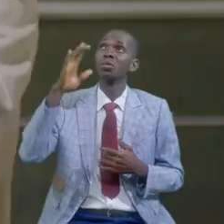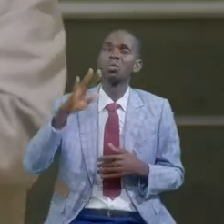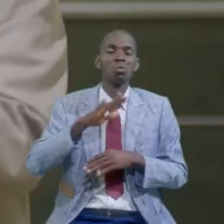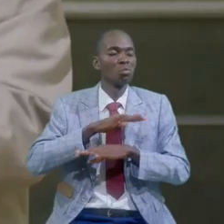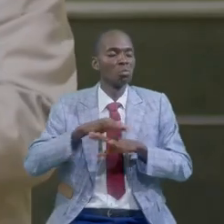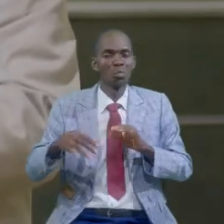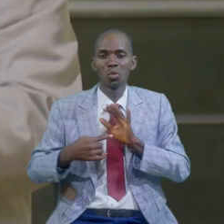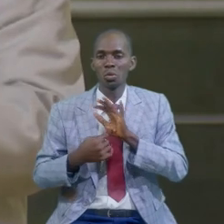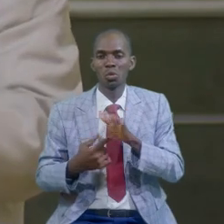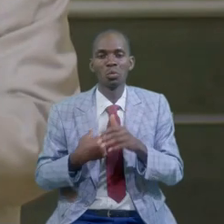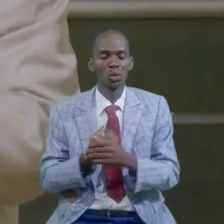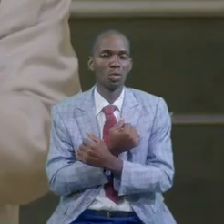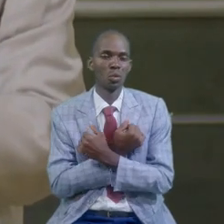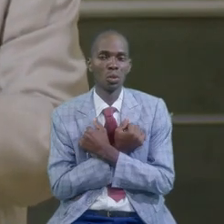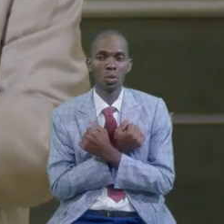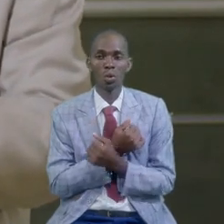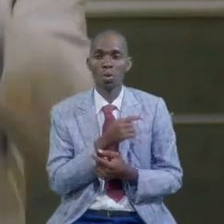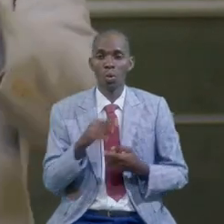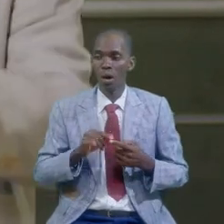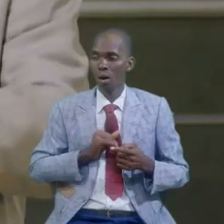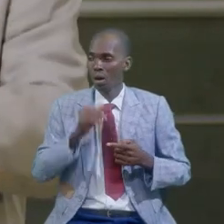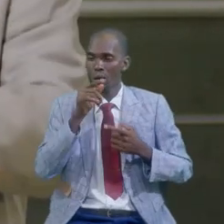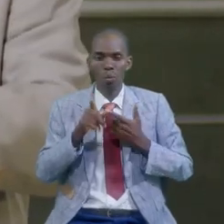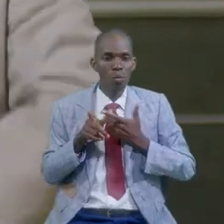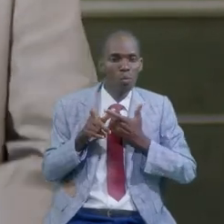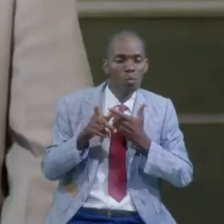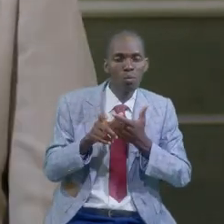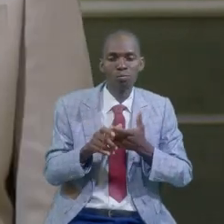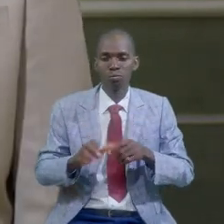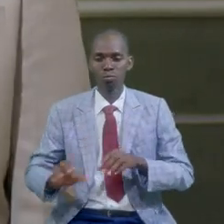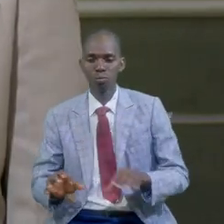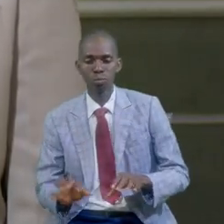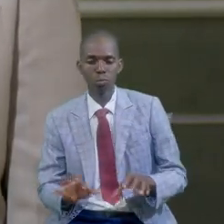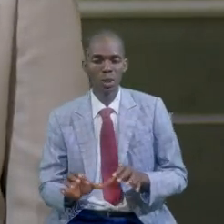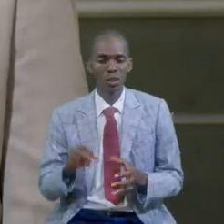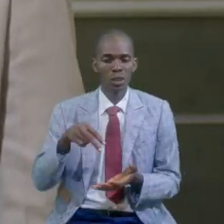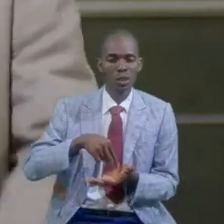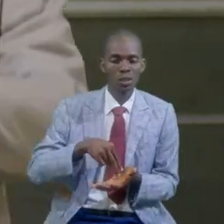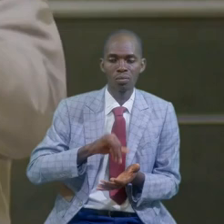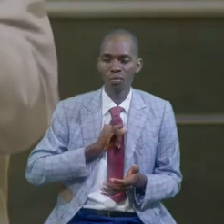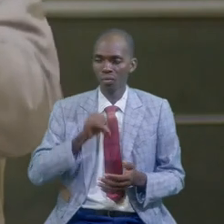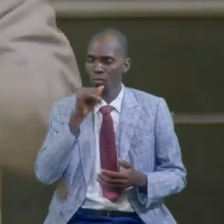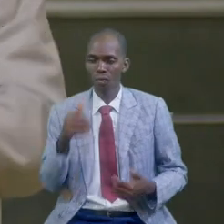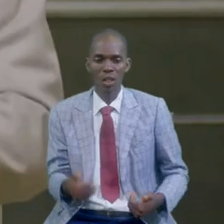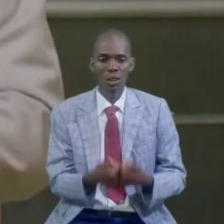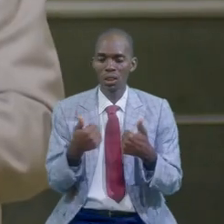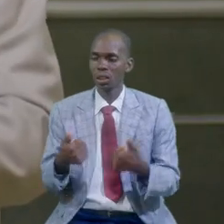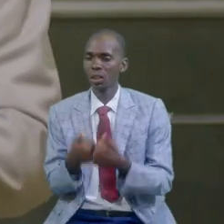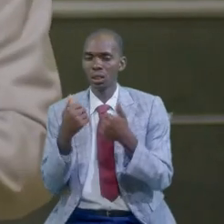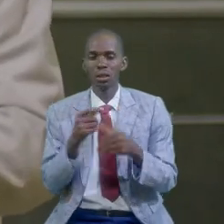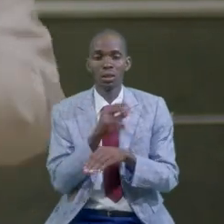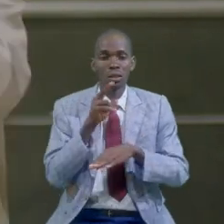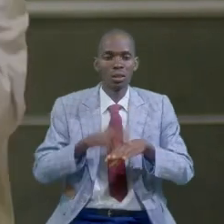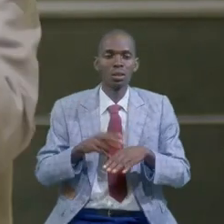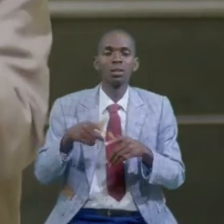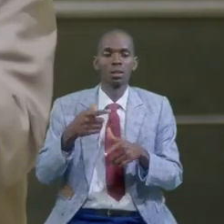But when I'm running, when I'm active, when I'm standing, when I'm challenging the nation, God